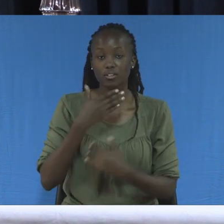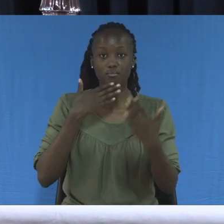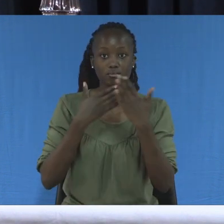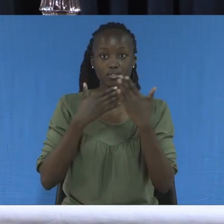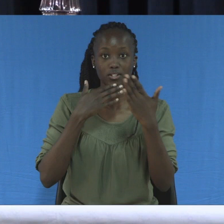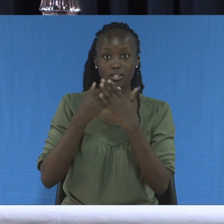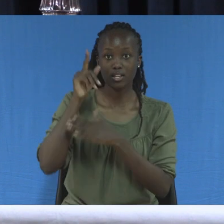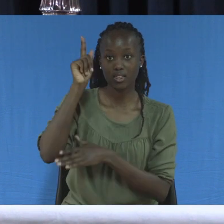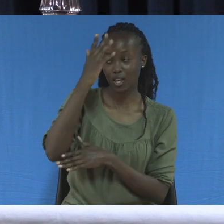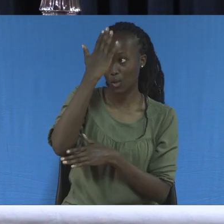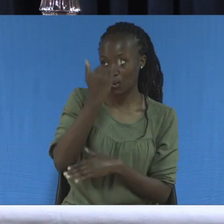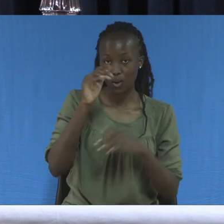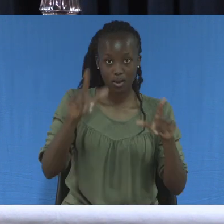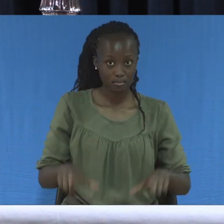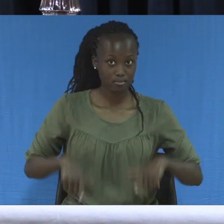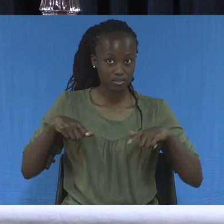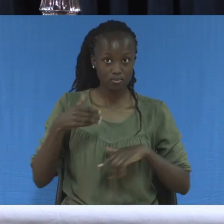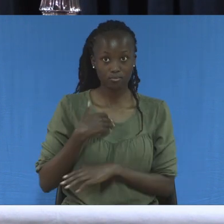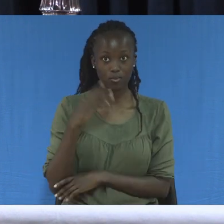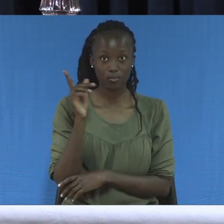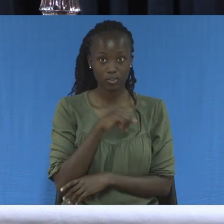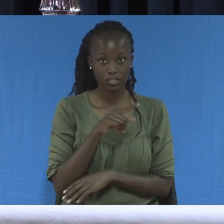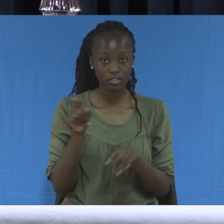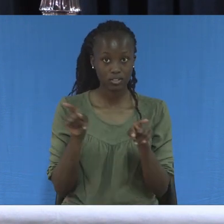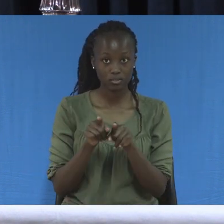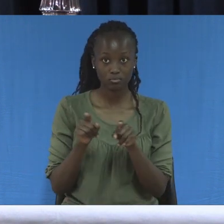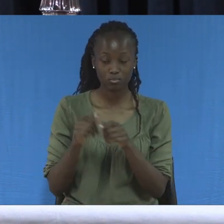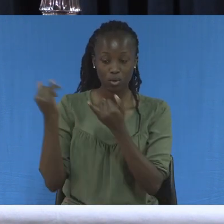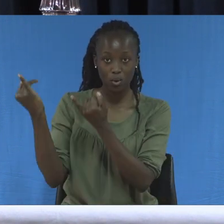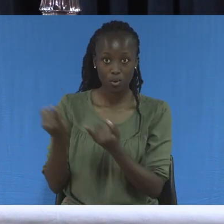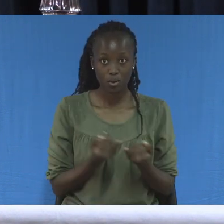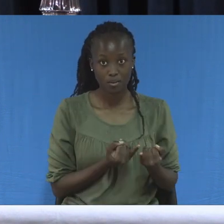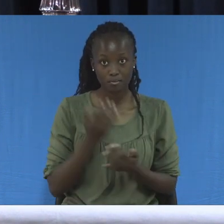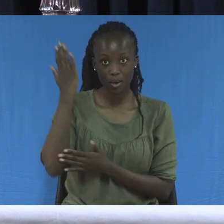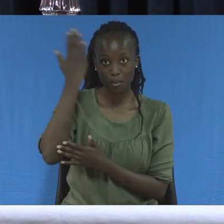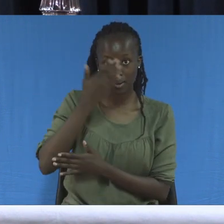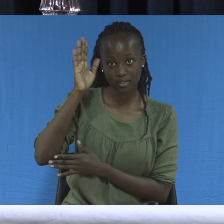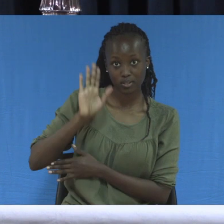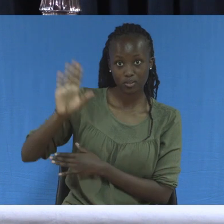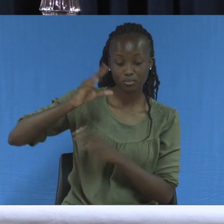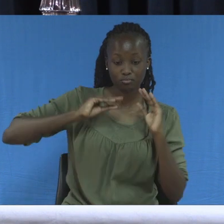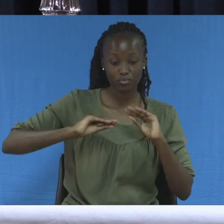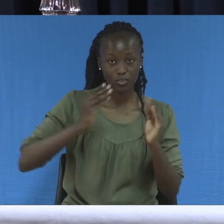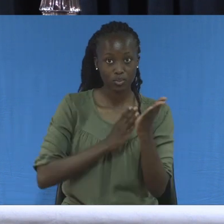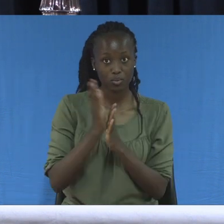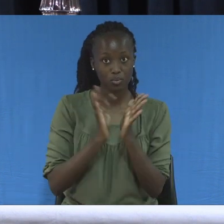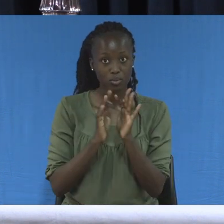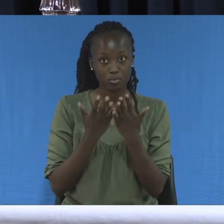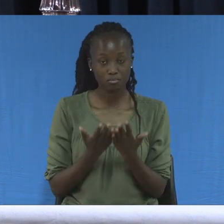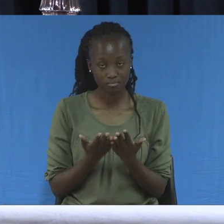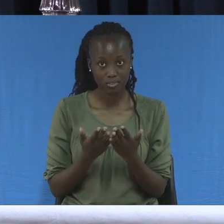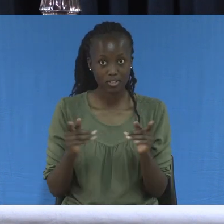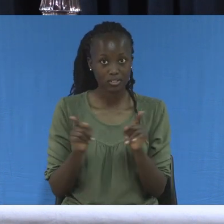to you for the gift of life. We invite your presence to speak to us through your word. May we be